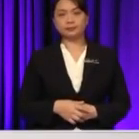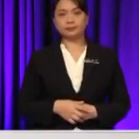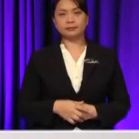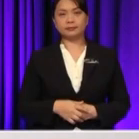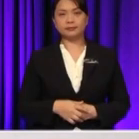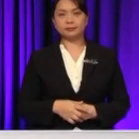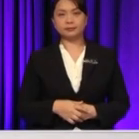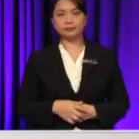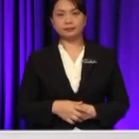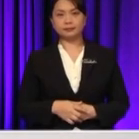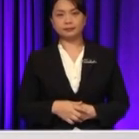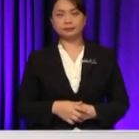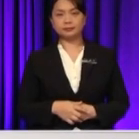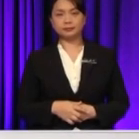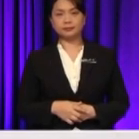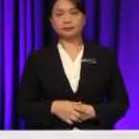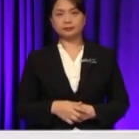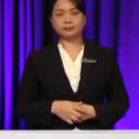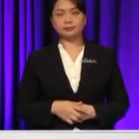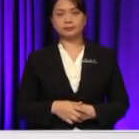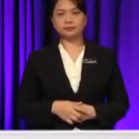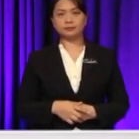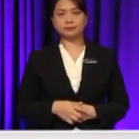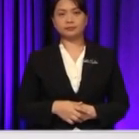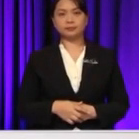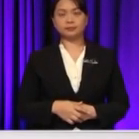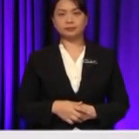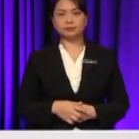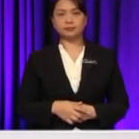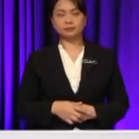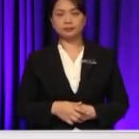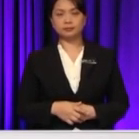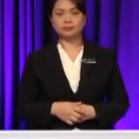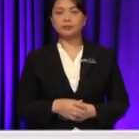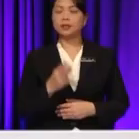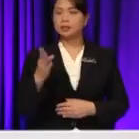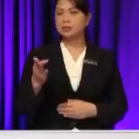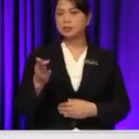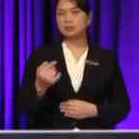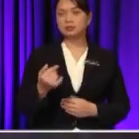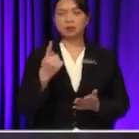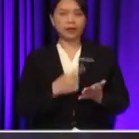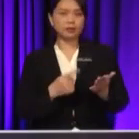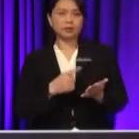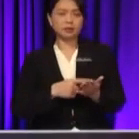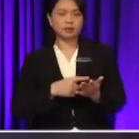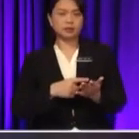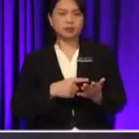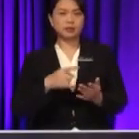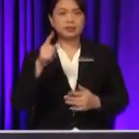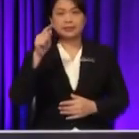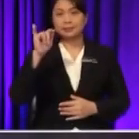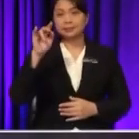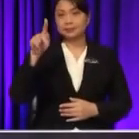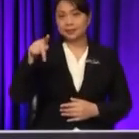writing. Mm-hmm. Okay. Is there any tips for this activity? Okay, or I think this is just a simple